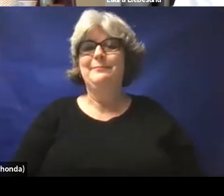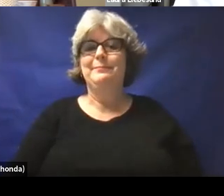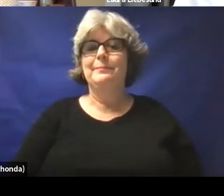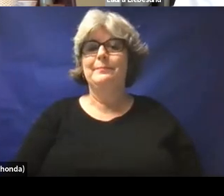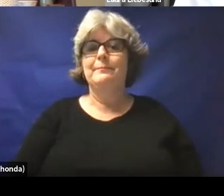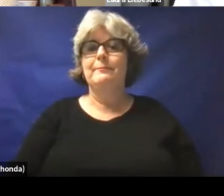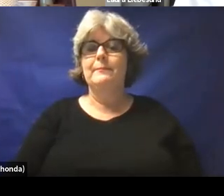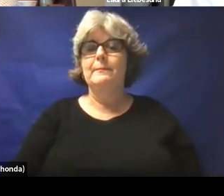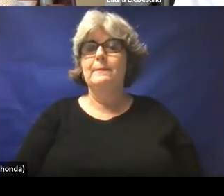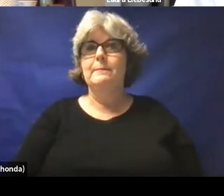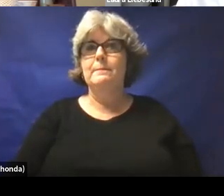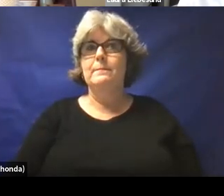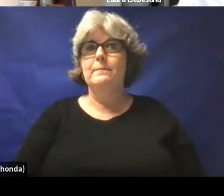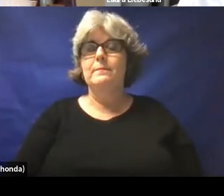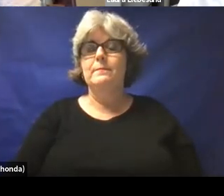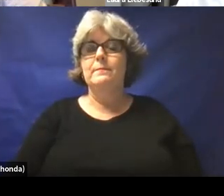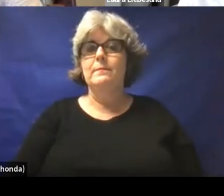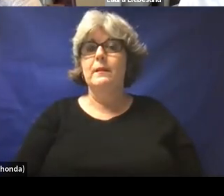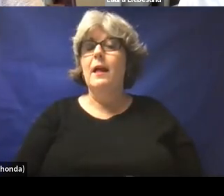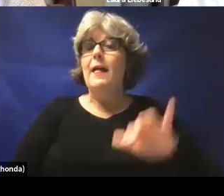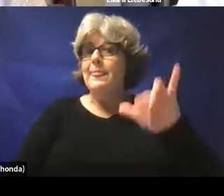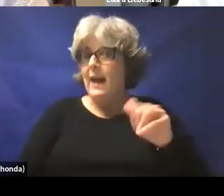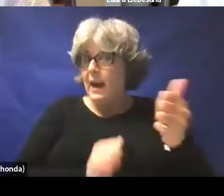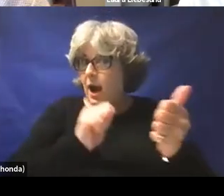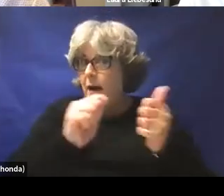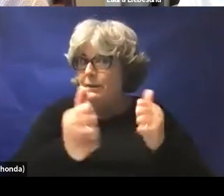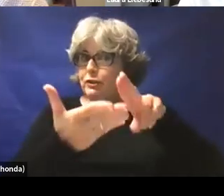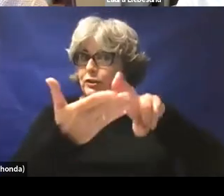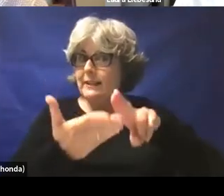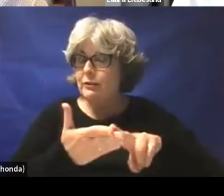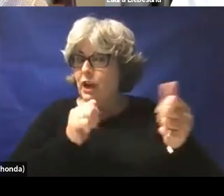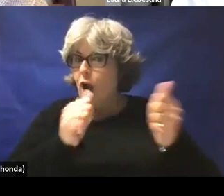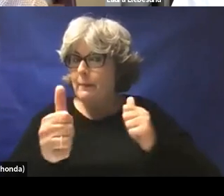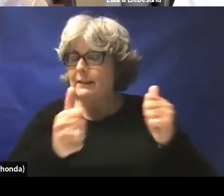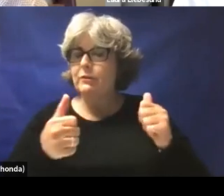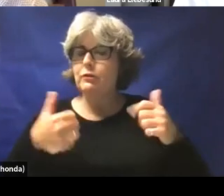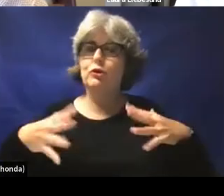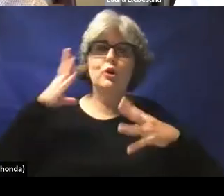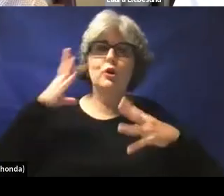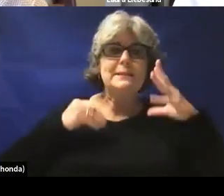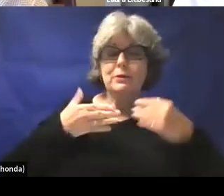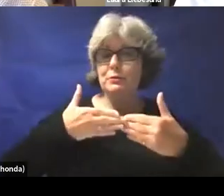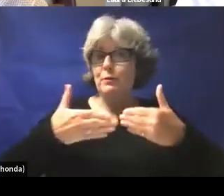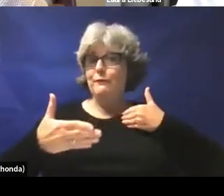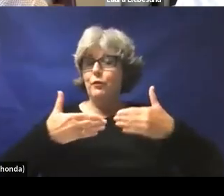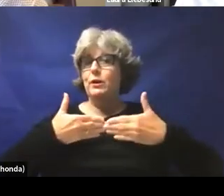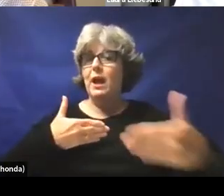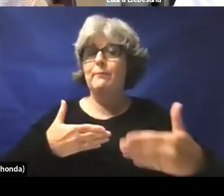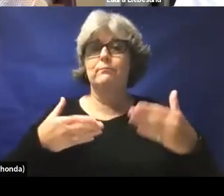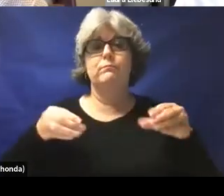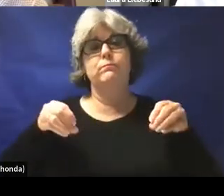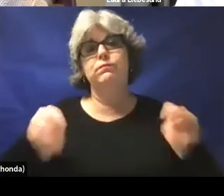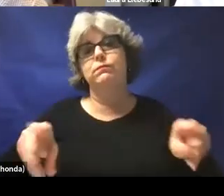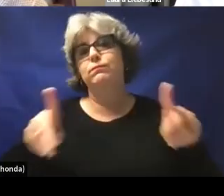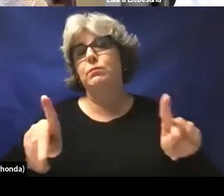described how entering that competition, her experiences in that competition and after, opened doors for her in the